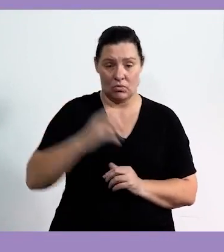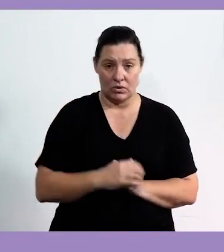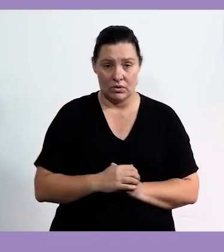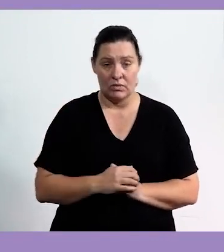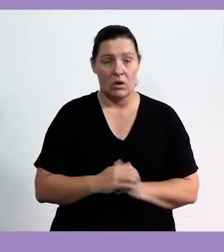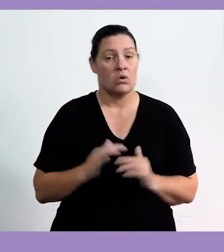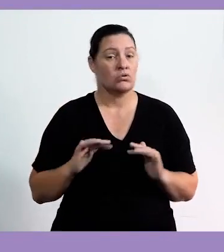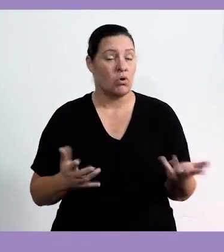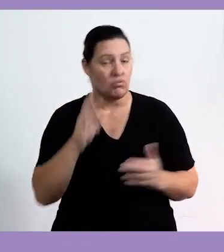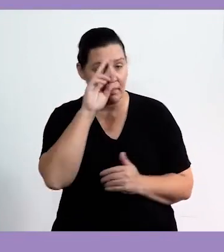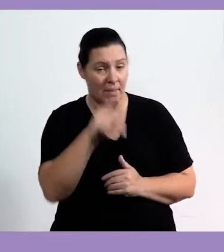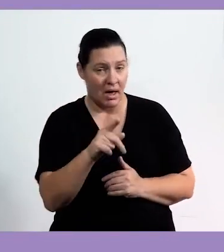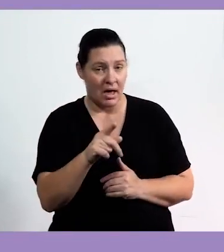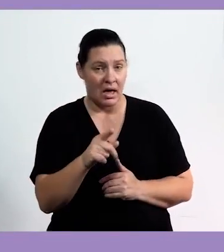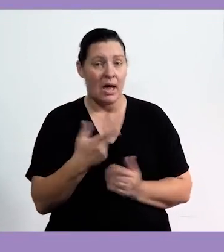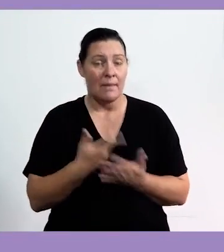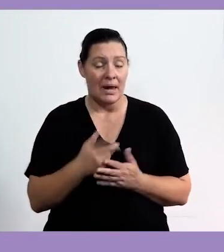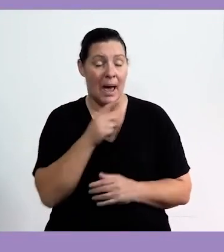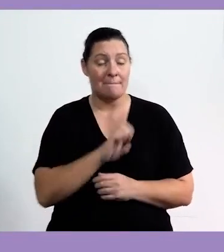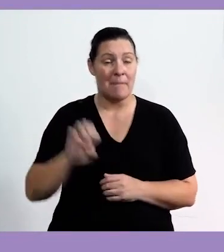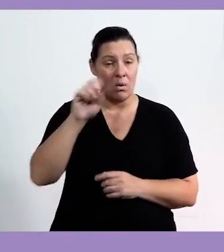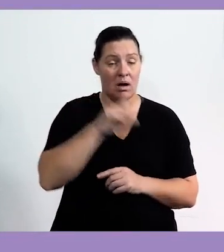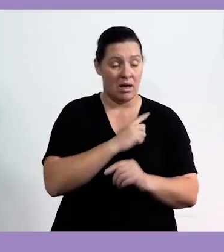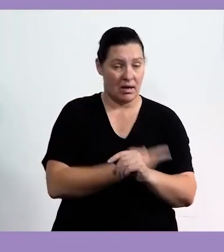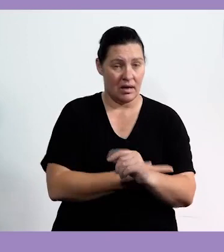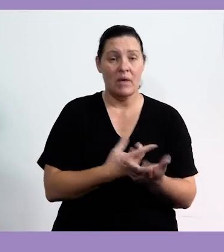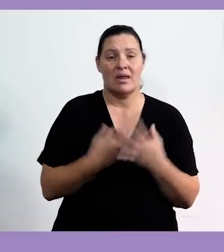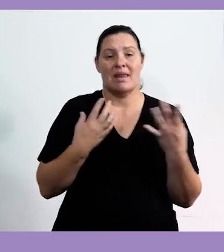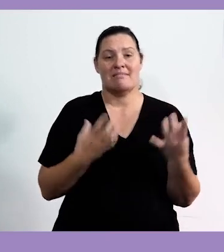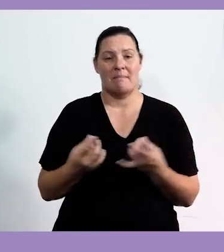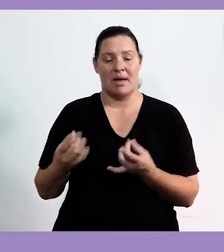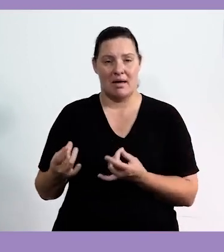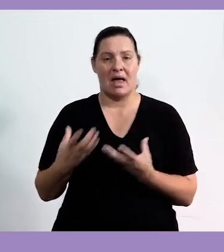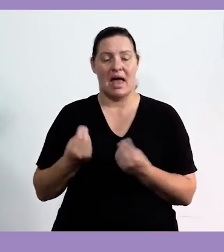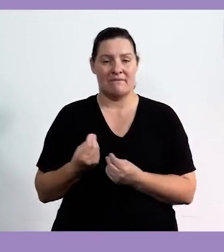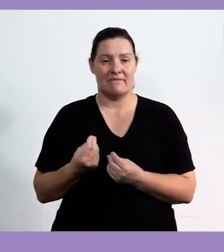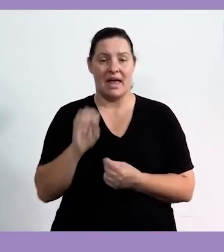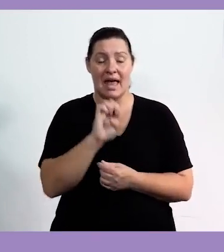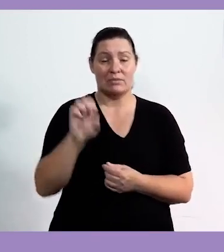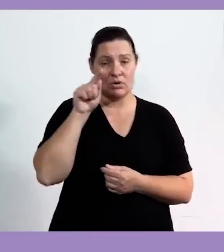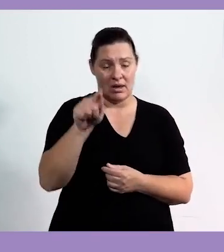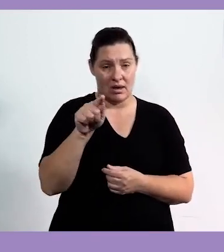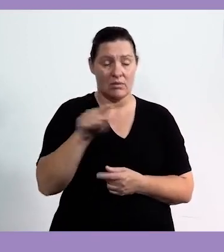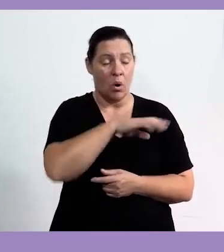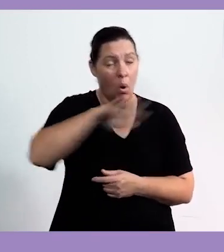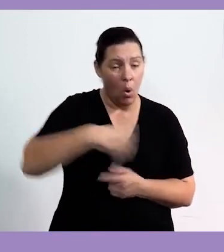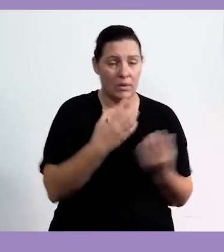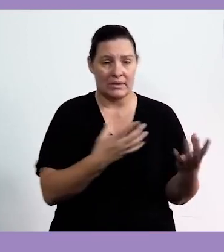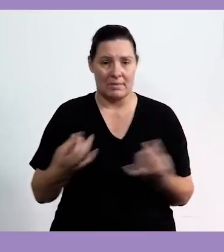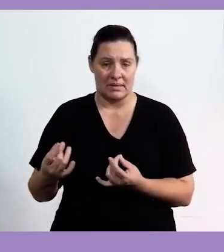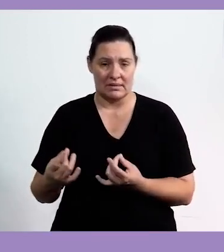0. So remember, when we are talking about a power, we're talking about a number that has an exponent. And all